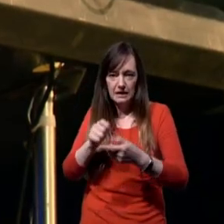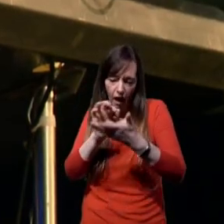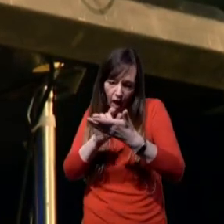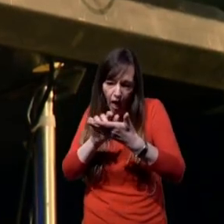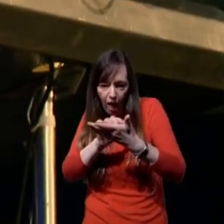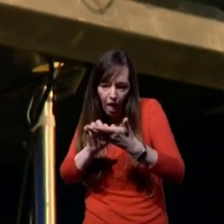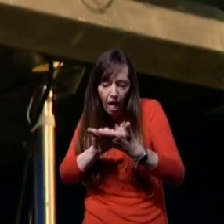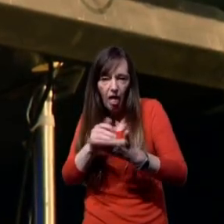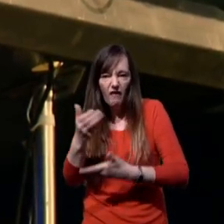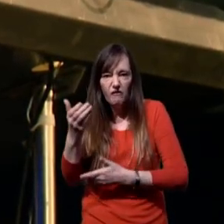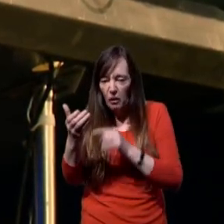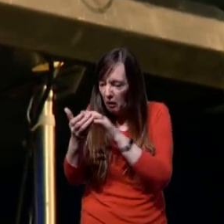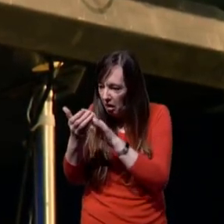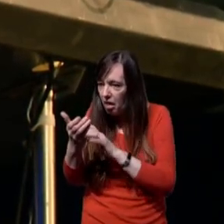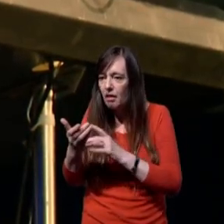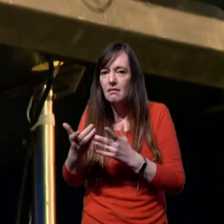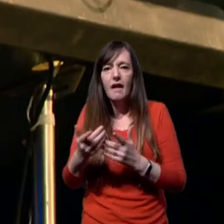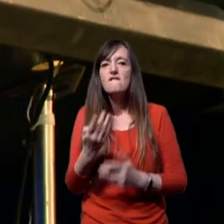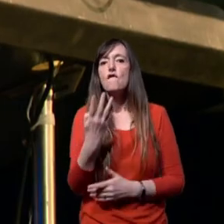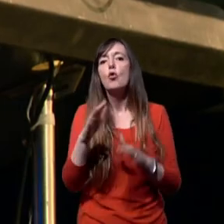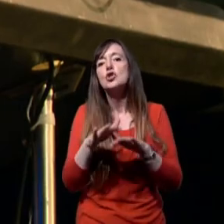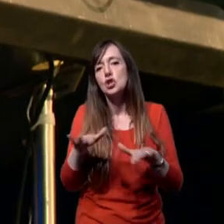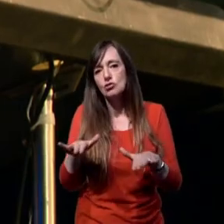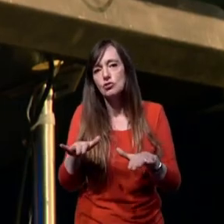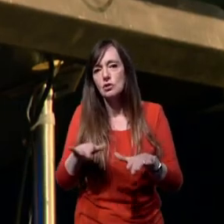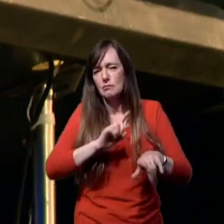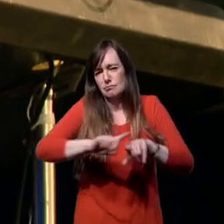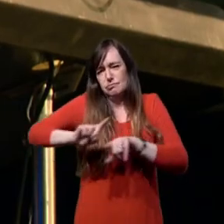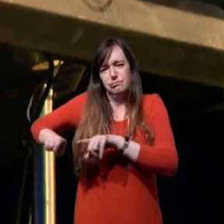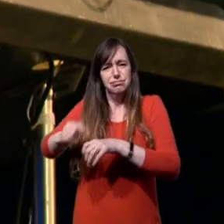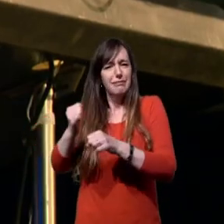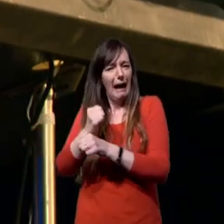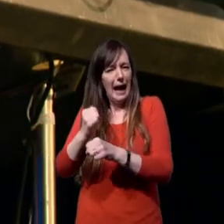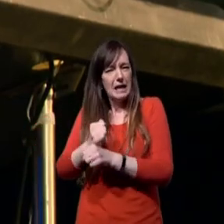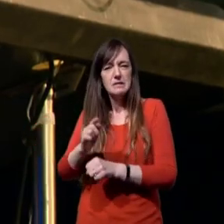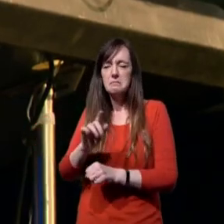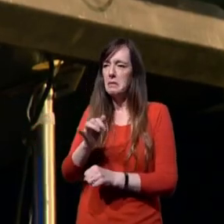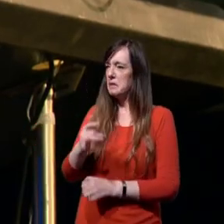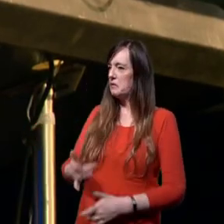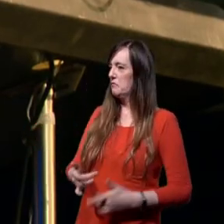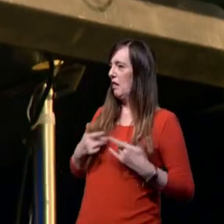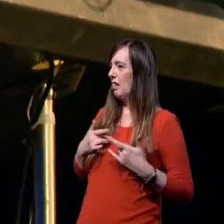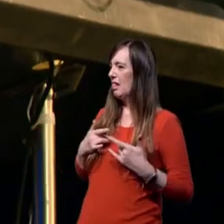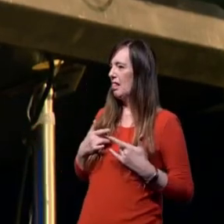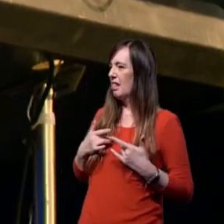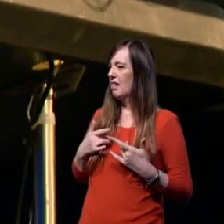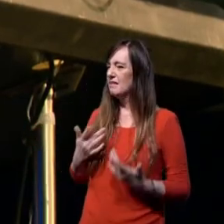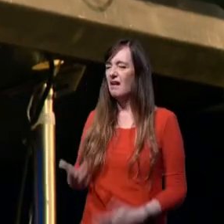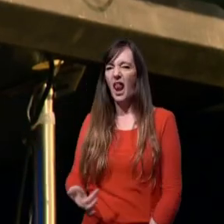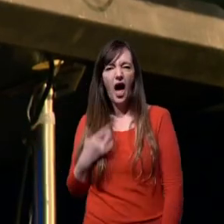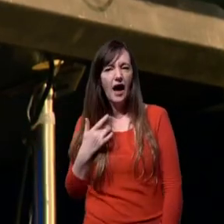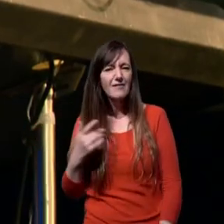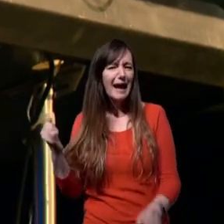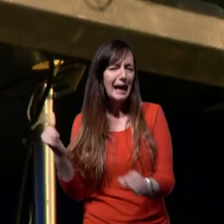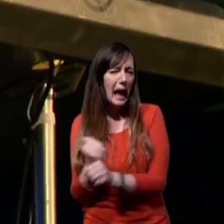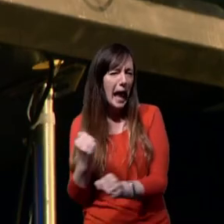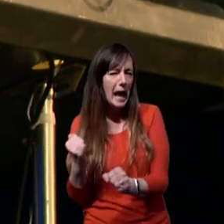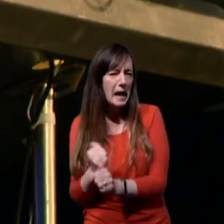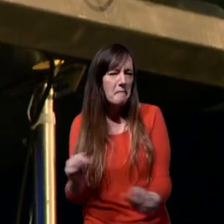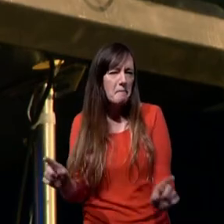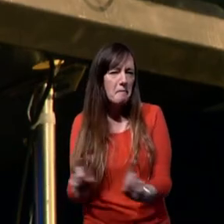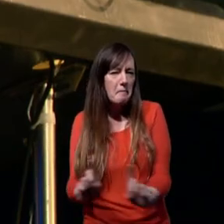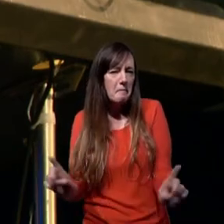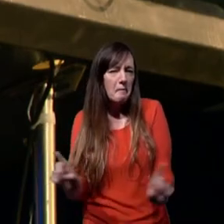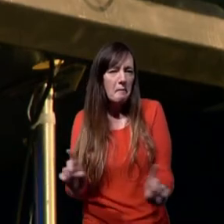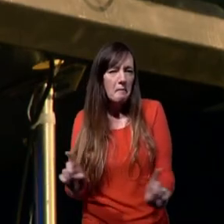on with our four children and so on. But if life itself were a kind of game, do you ever feel